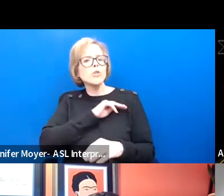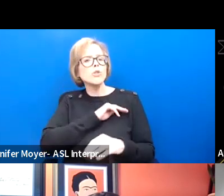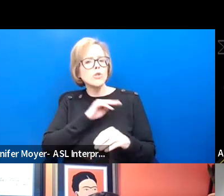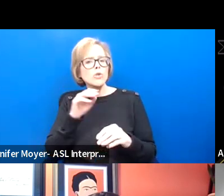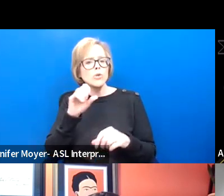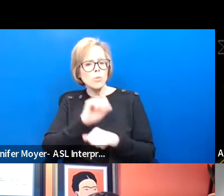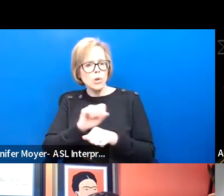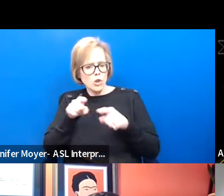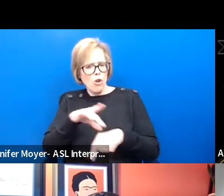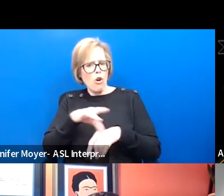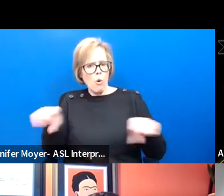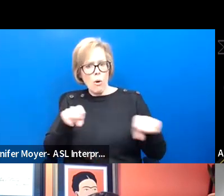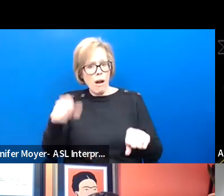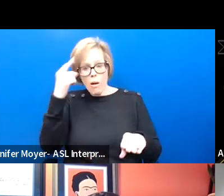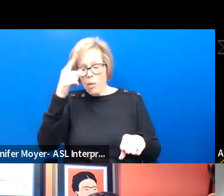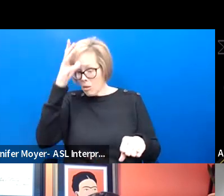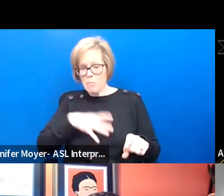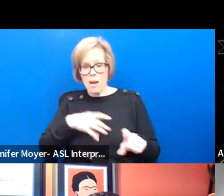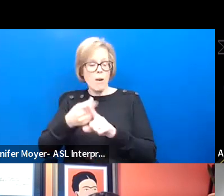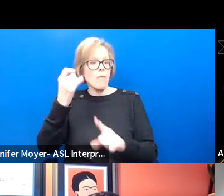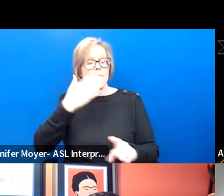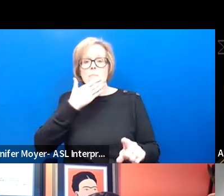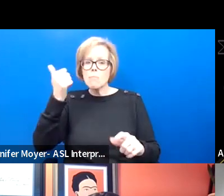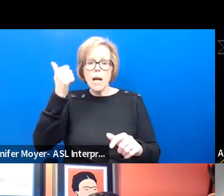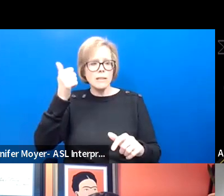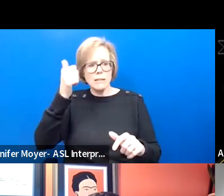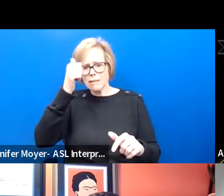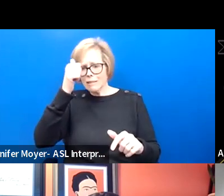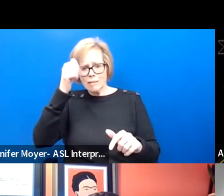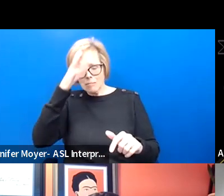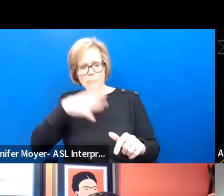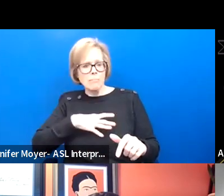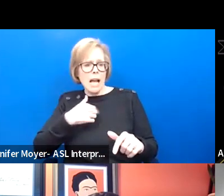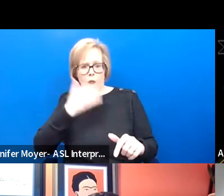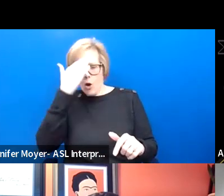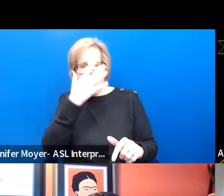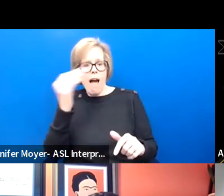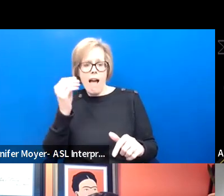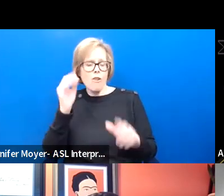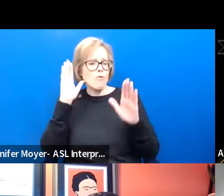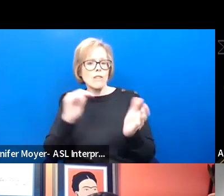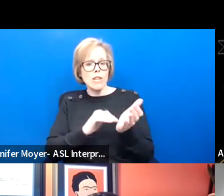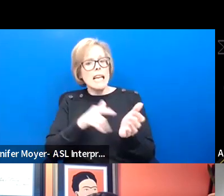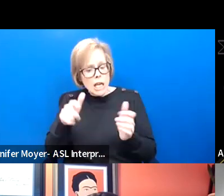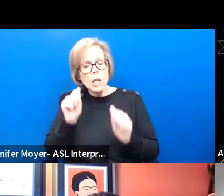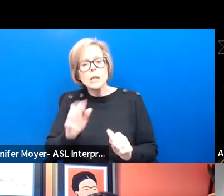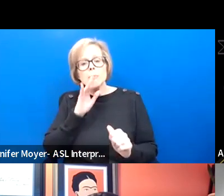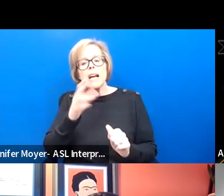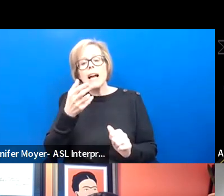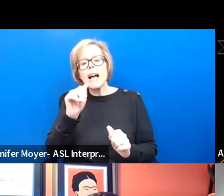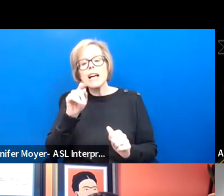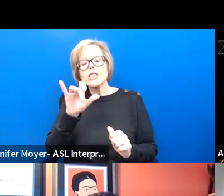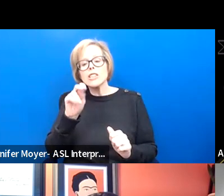the earthquake. And the man is honestly one of the best human beings I know and a great physician. And he could speak Haitian Creole, and he